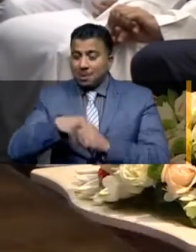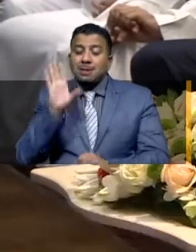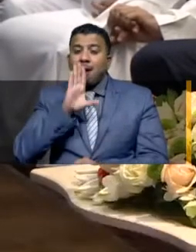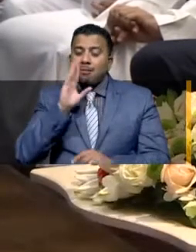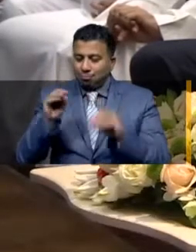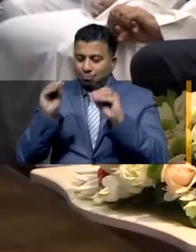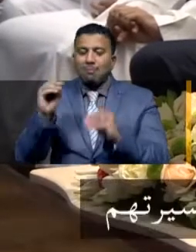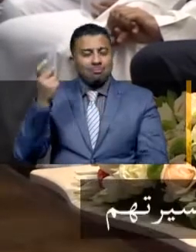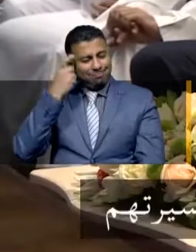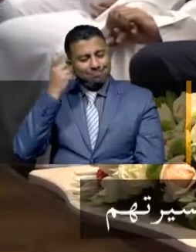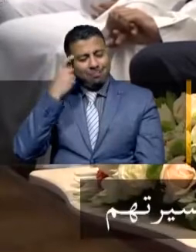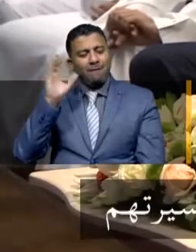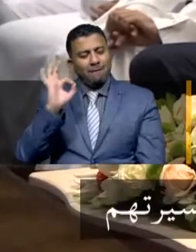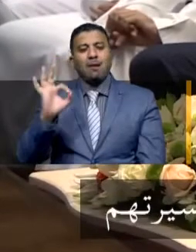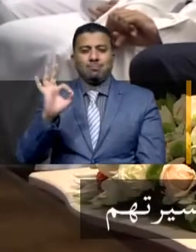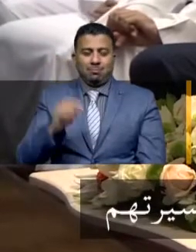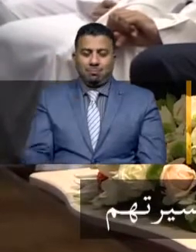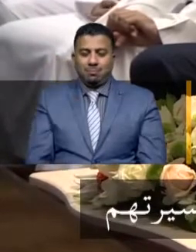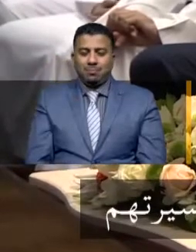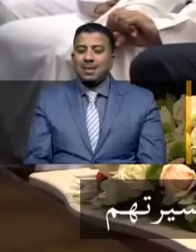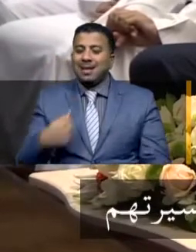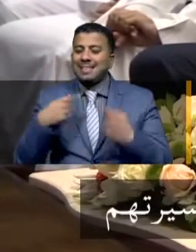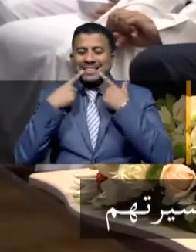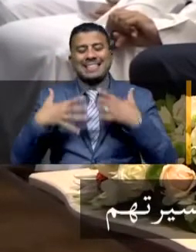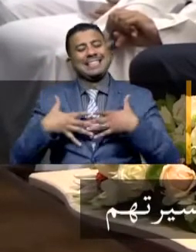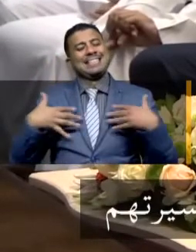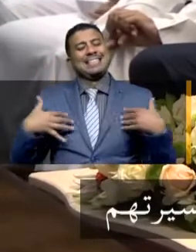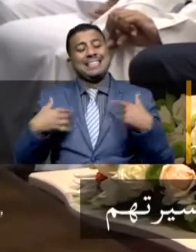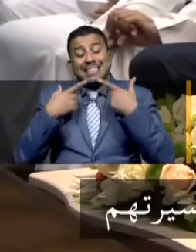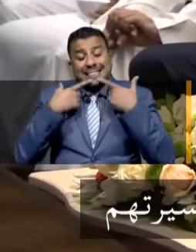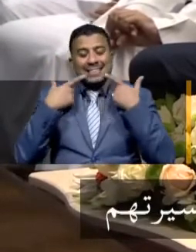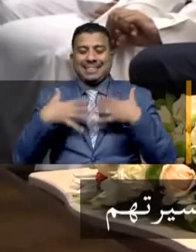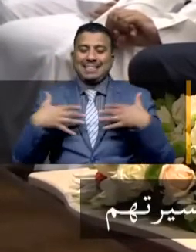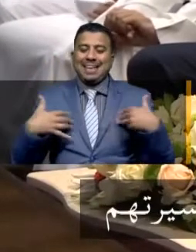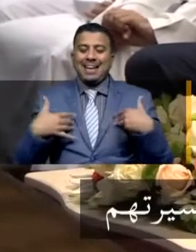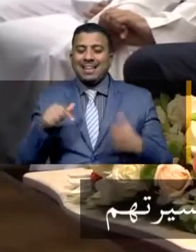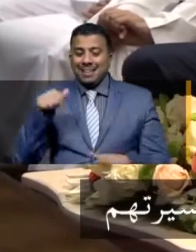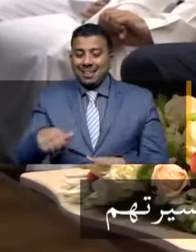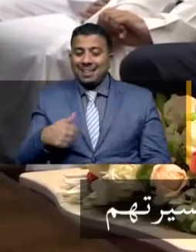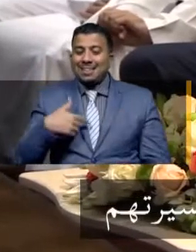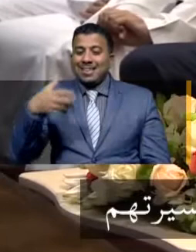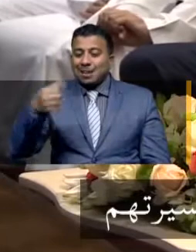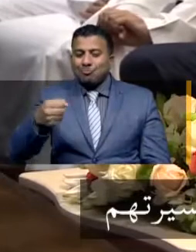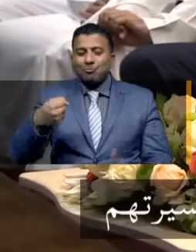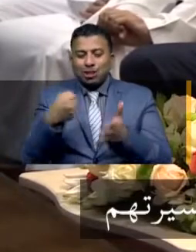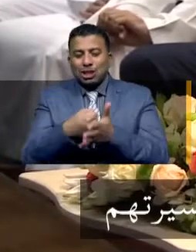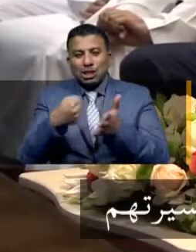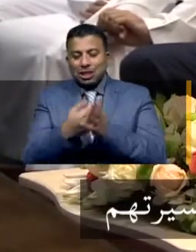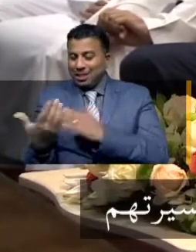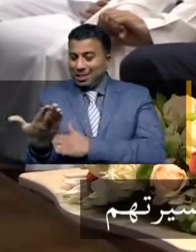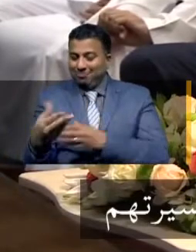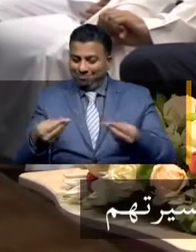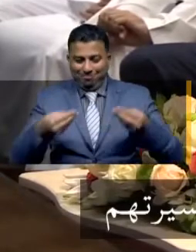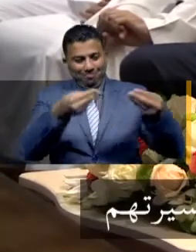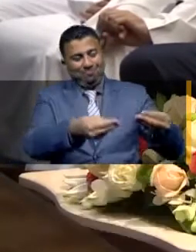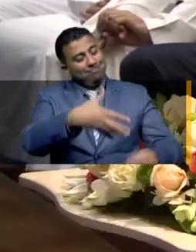production. And also, I am very happy when I giving them their certificate at the end